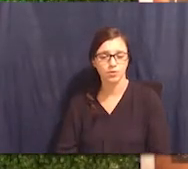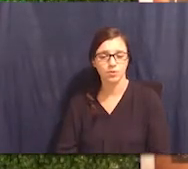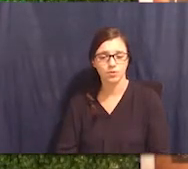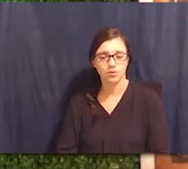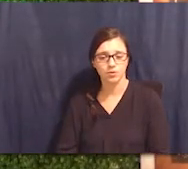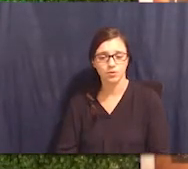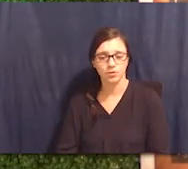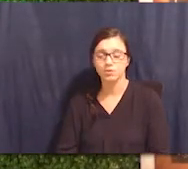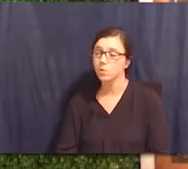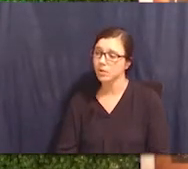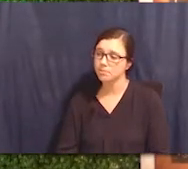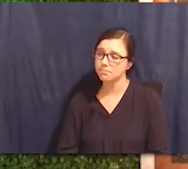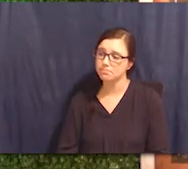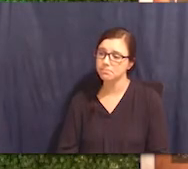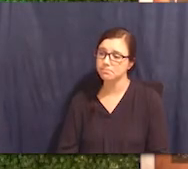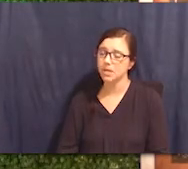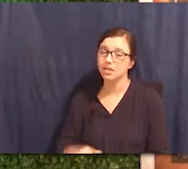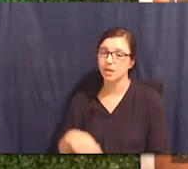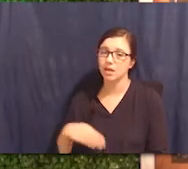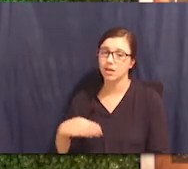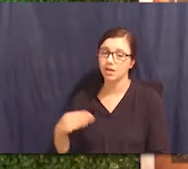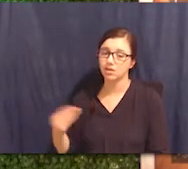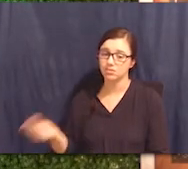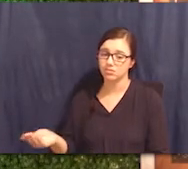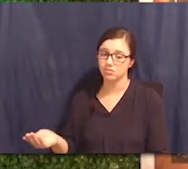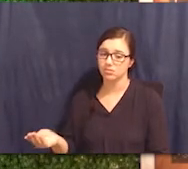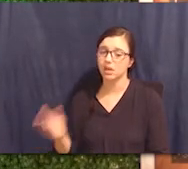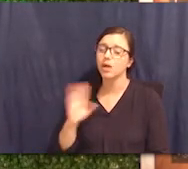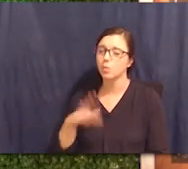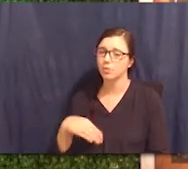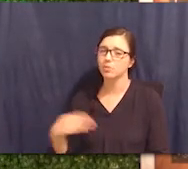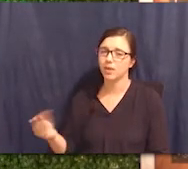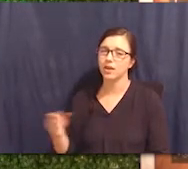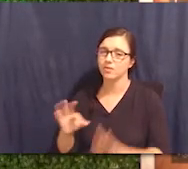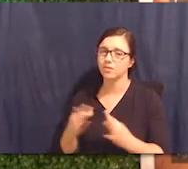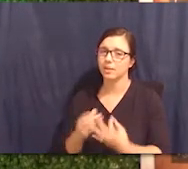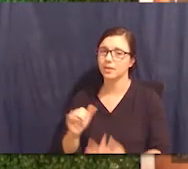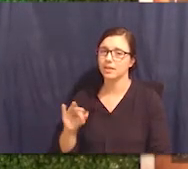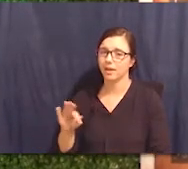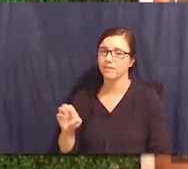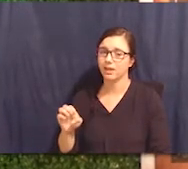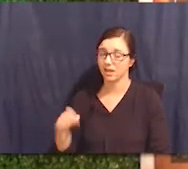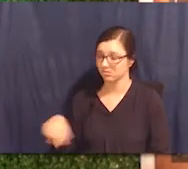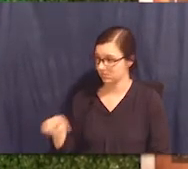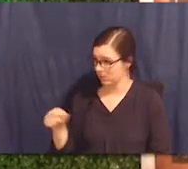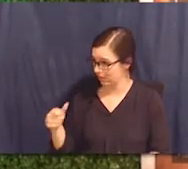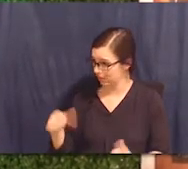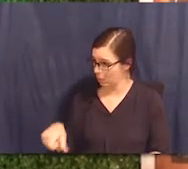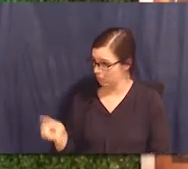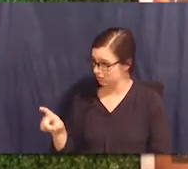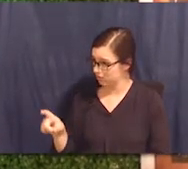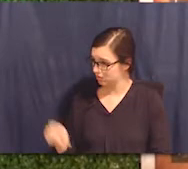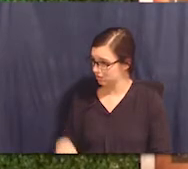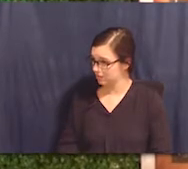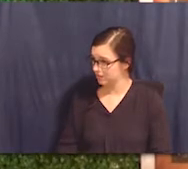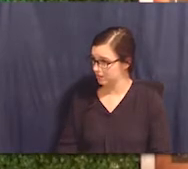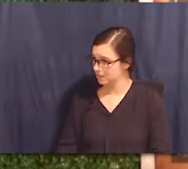So I can provide it to I'll provide it to Family Cafe, and they can you guys post it?